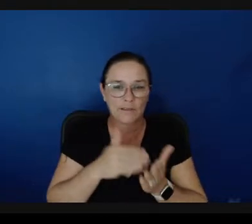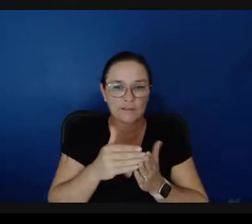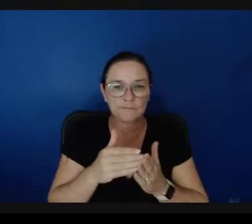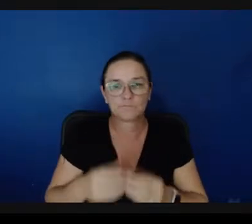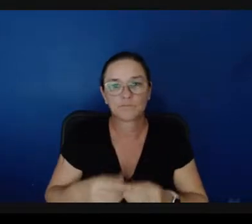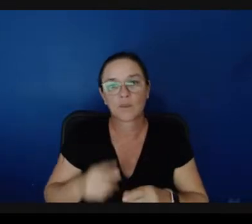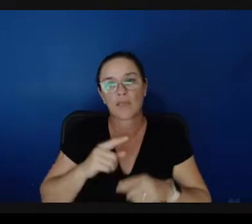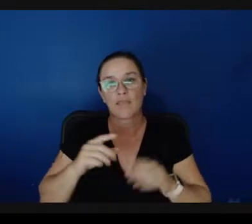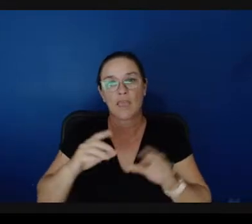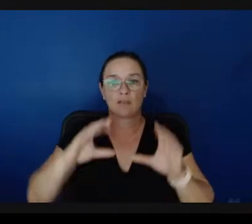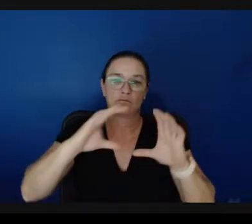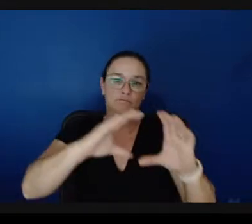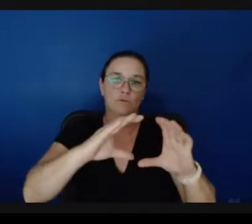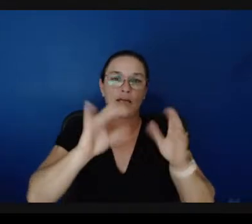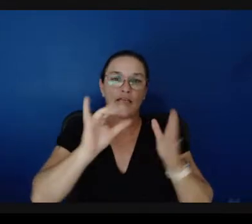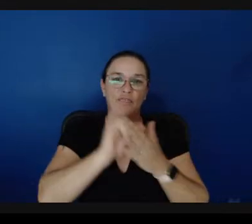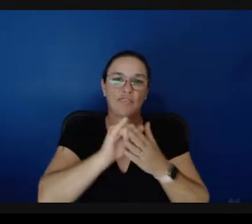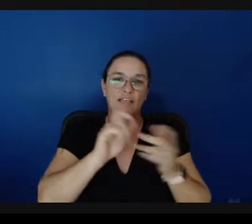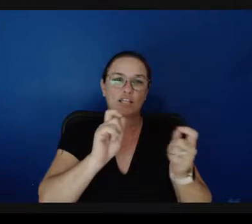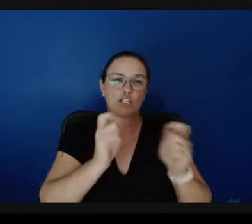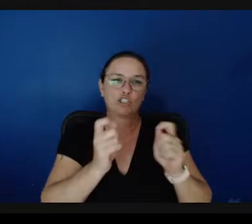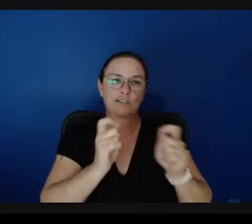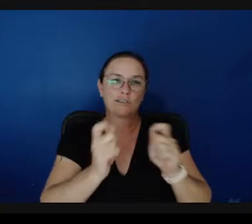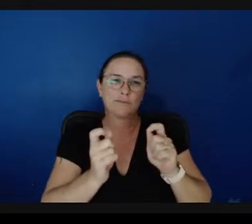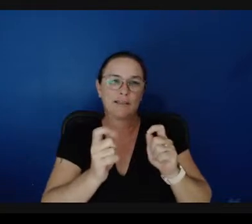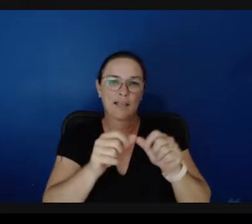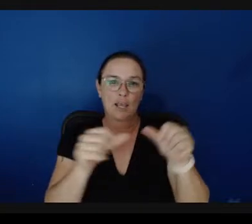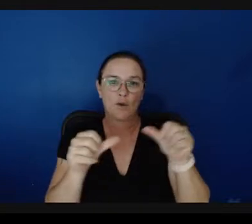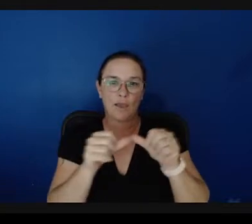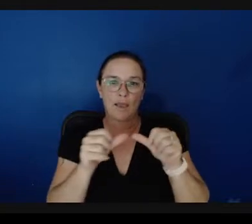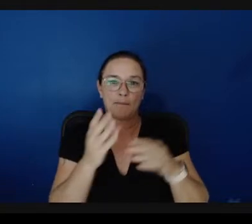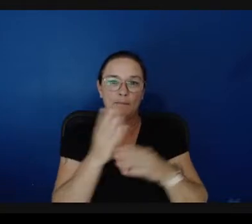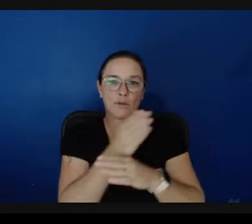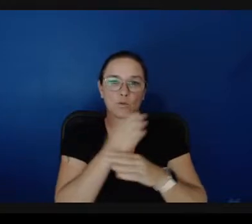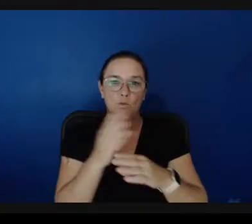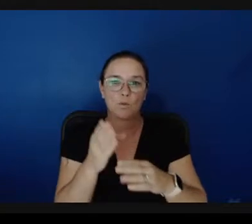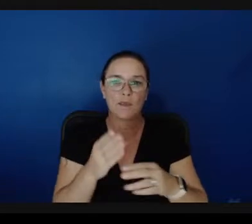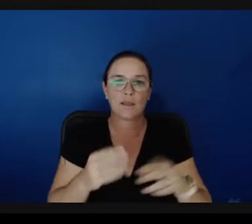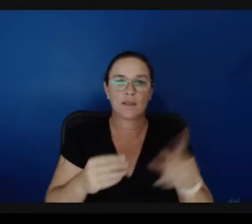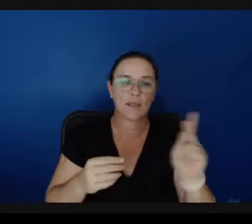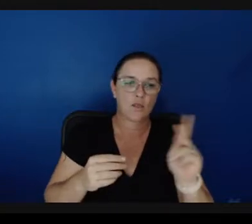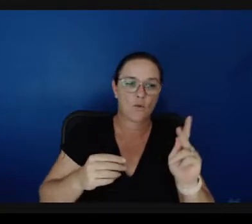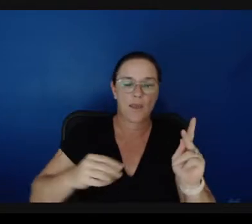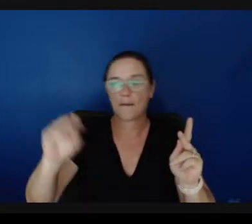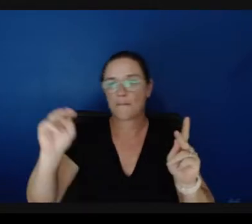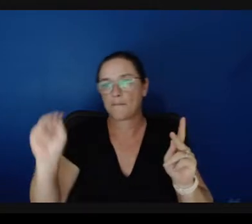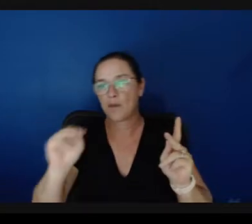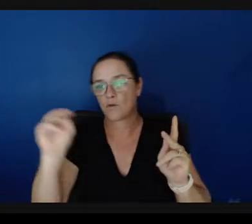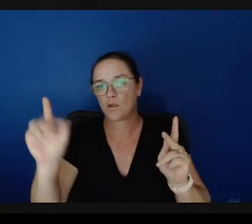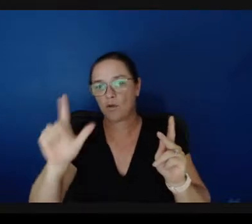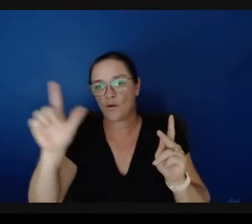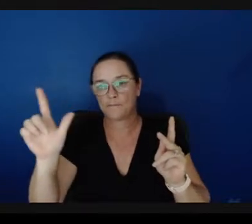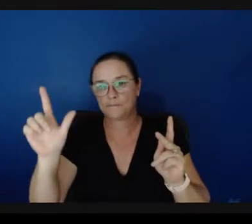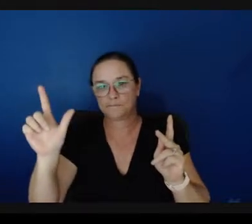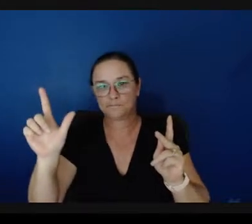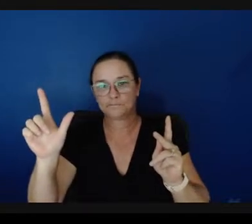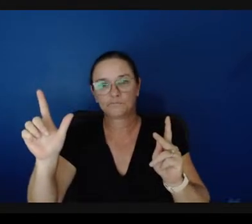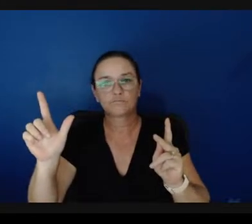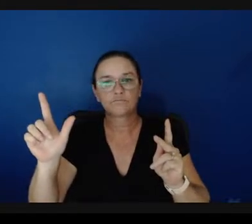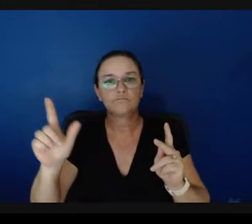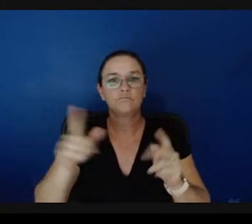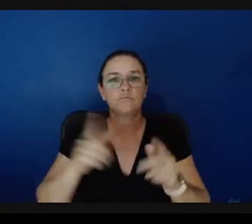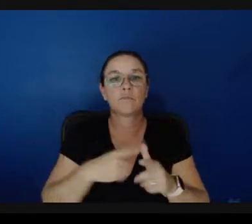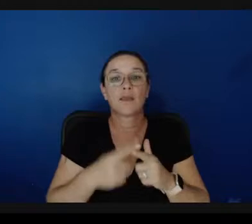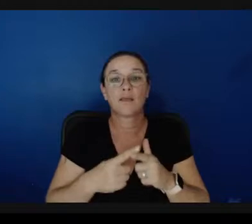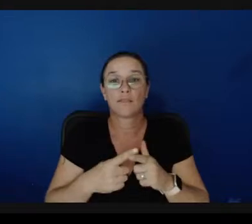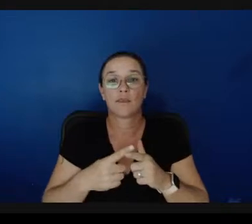of adjustment between Kilauea and Mauna Loa active within the last 2 weeks. And continuing to zoom in